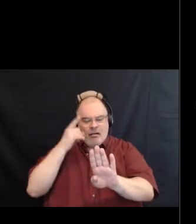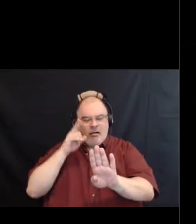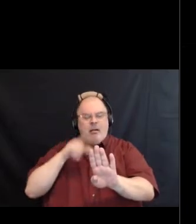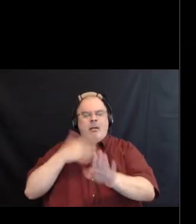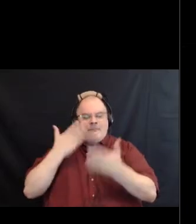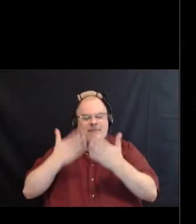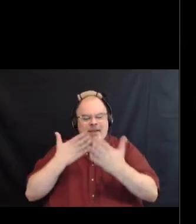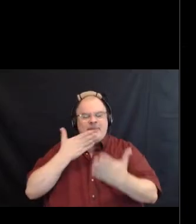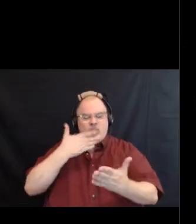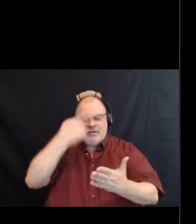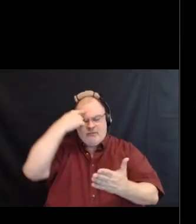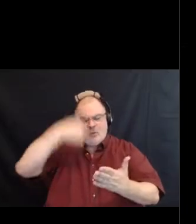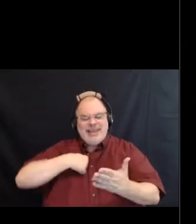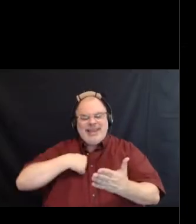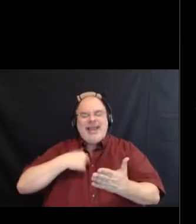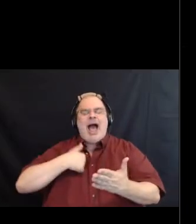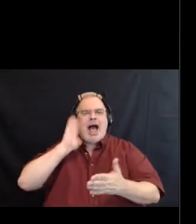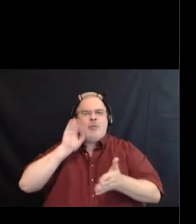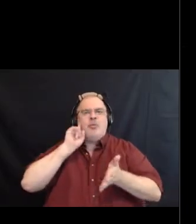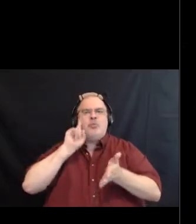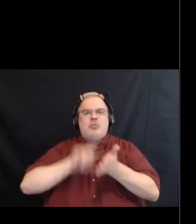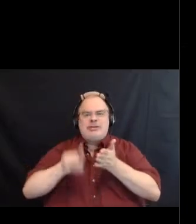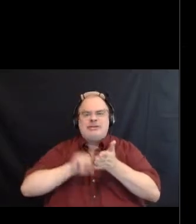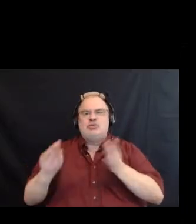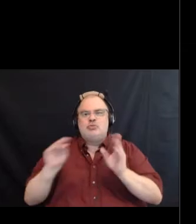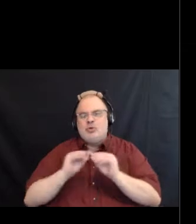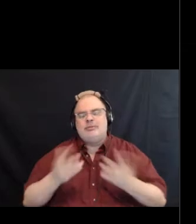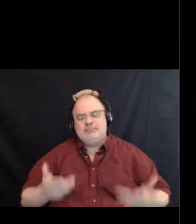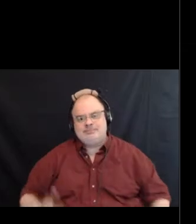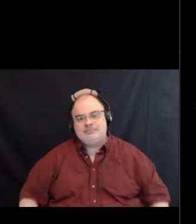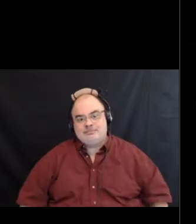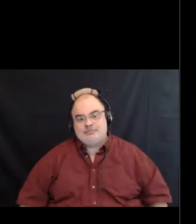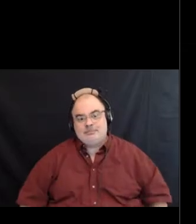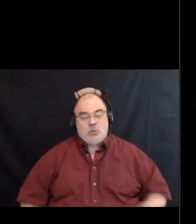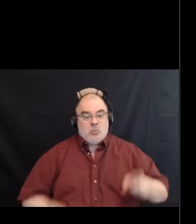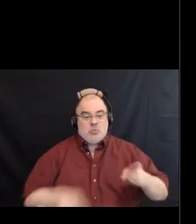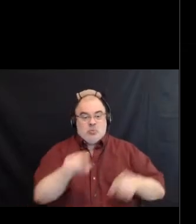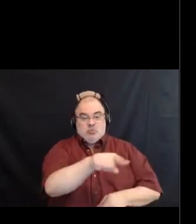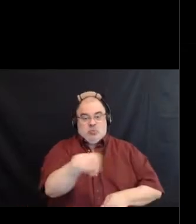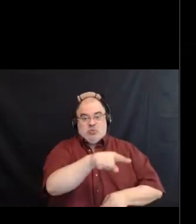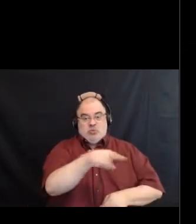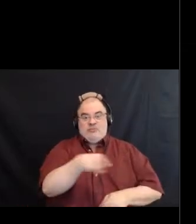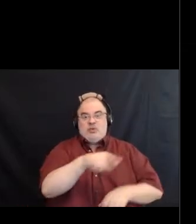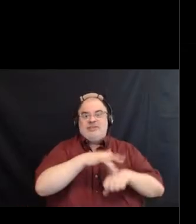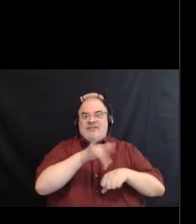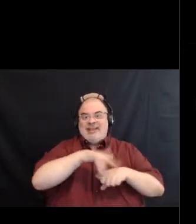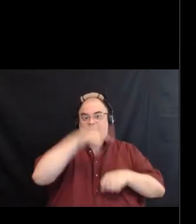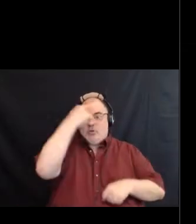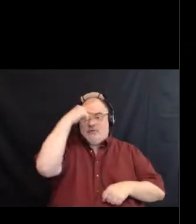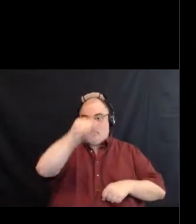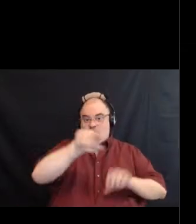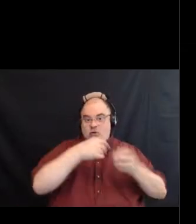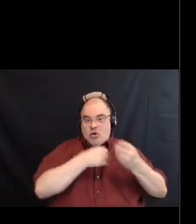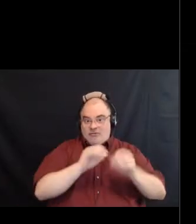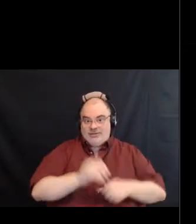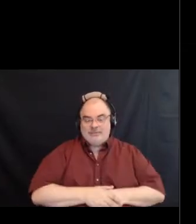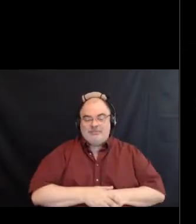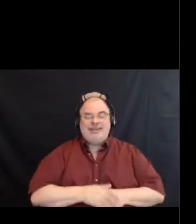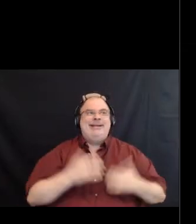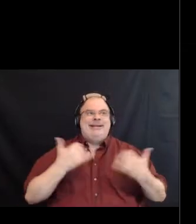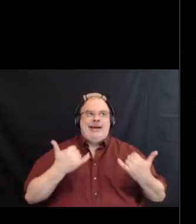going to the website and learning more is the next best thing. But those are available for your offices. I know most of us are working from home